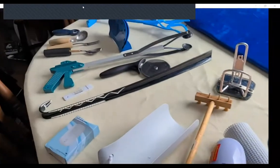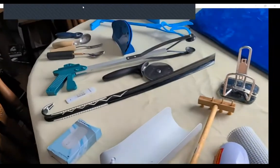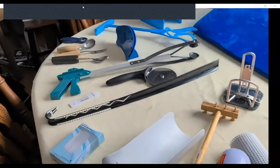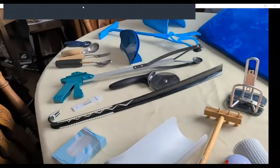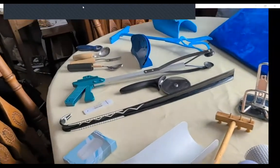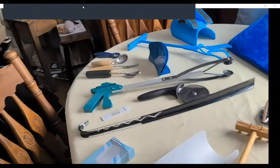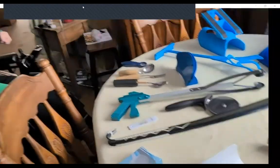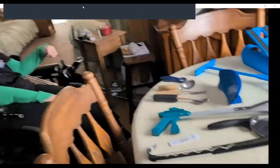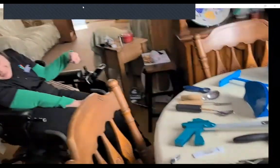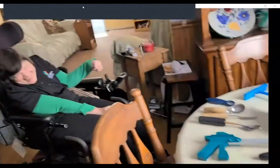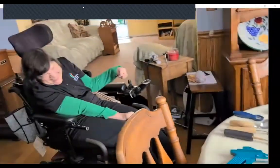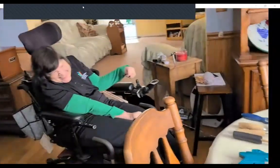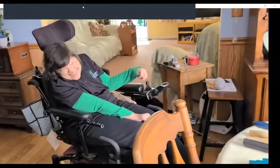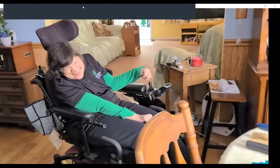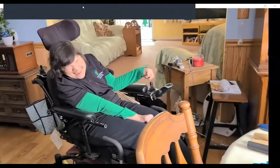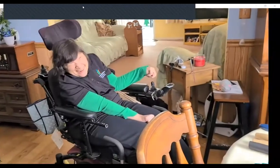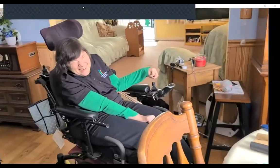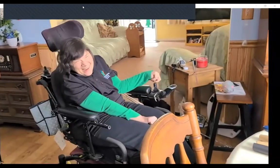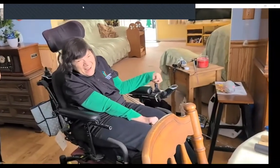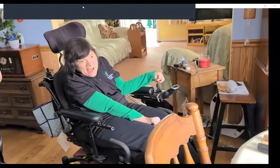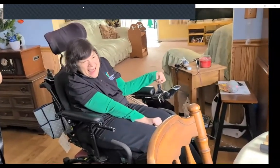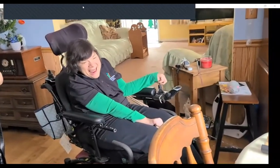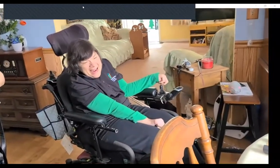my arms to my head,